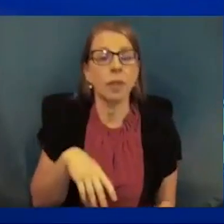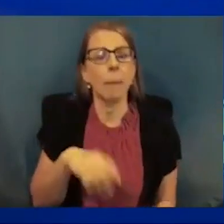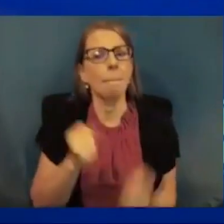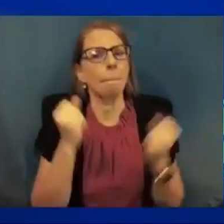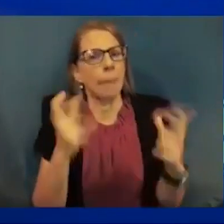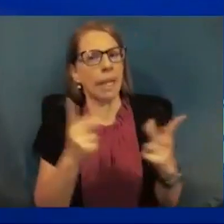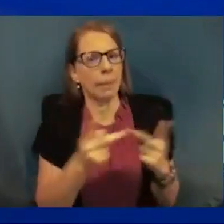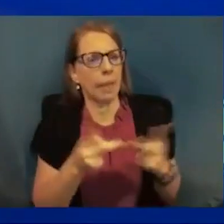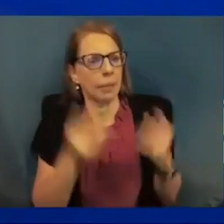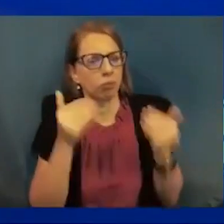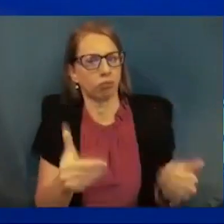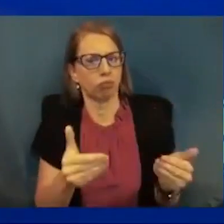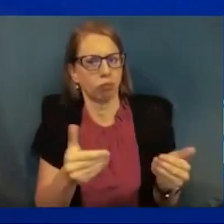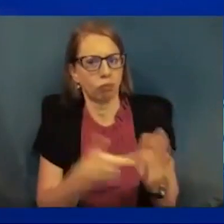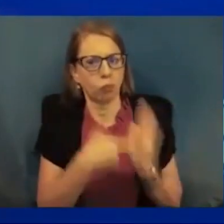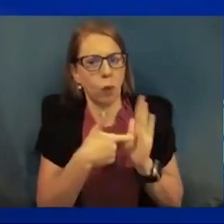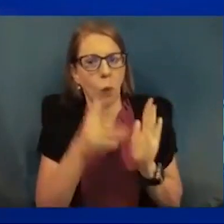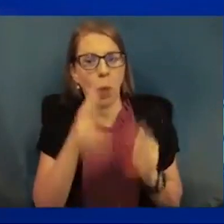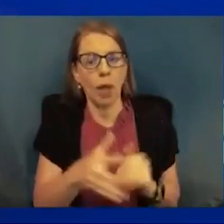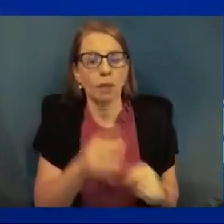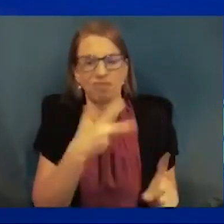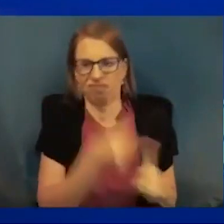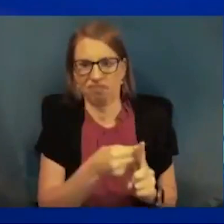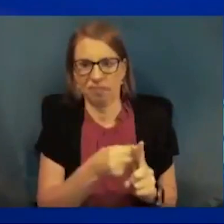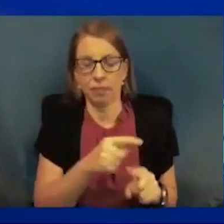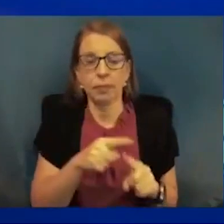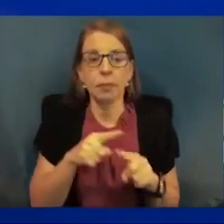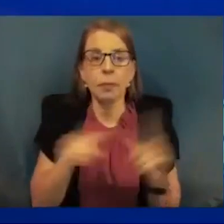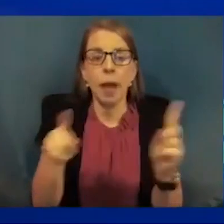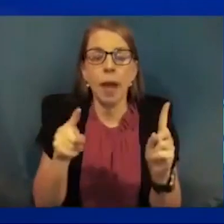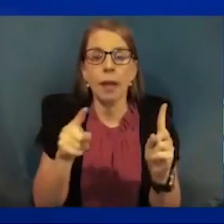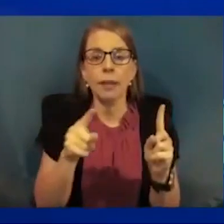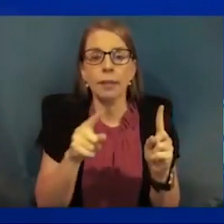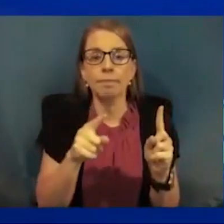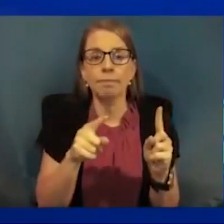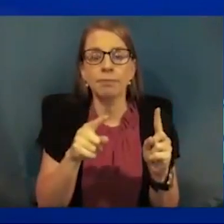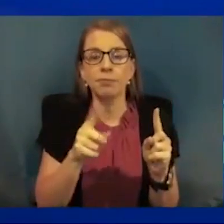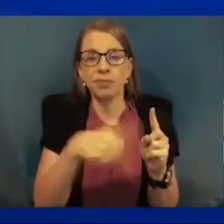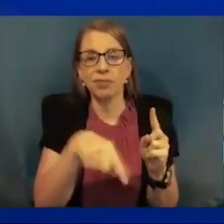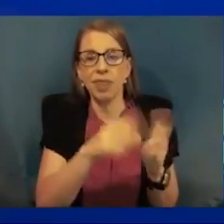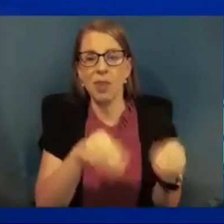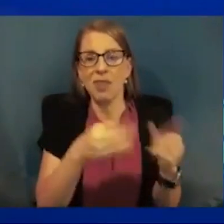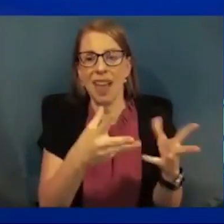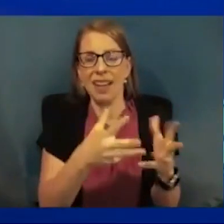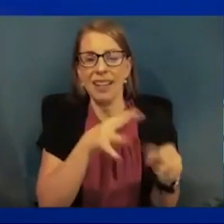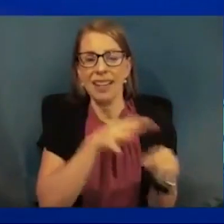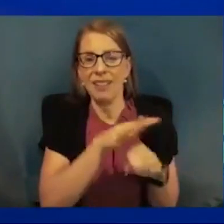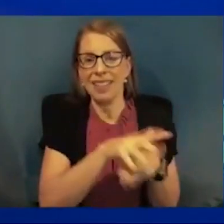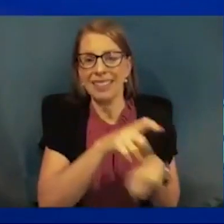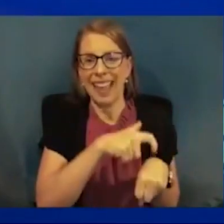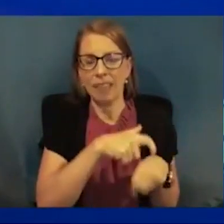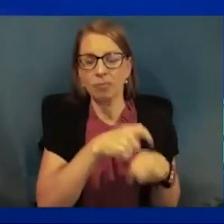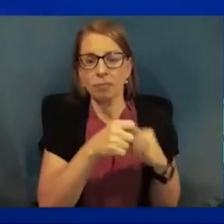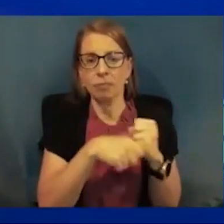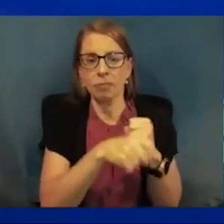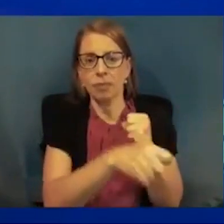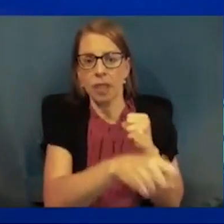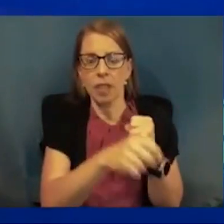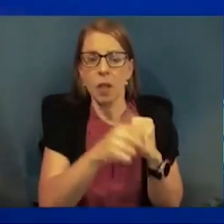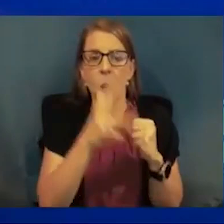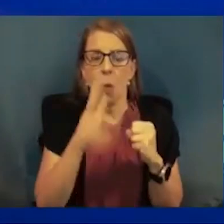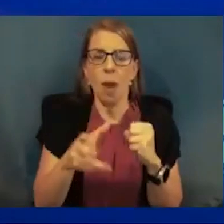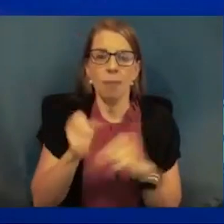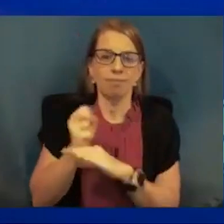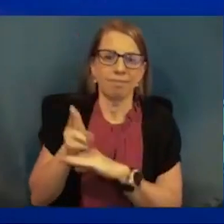But, interestingly, most of those places have given such a long runway that that runway is going to go right past the FDA decision. So